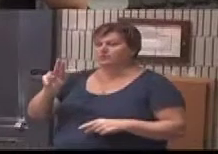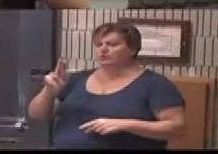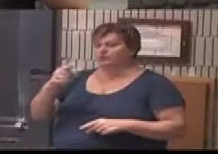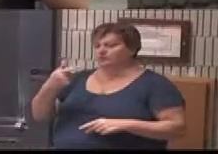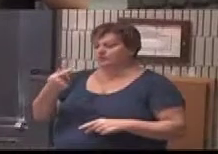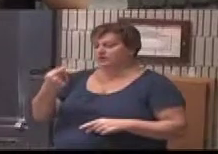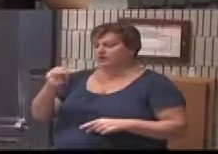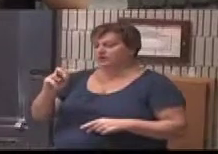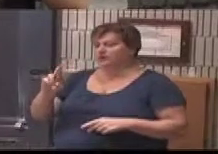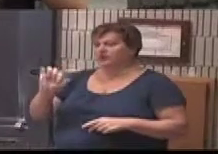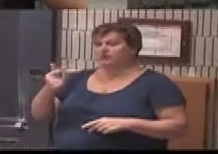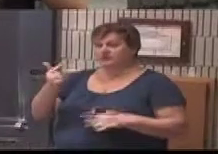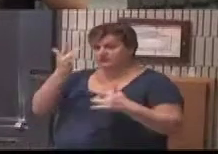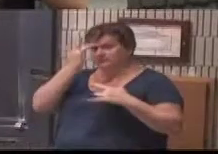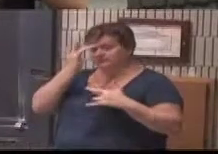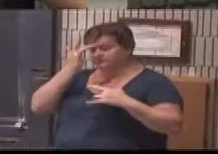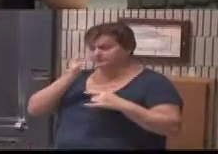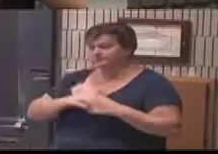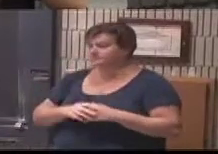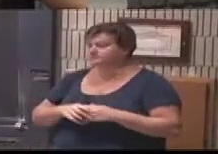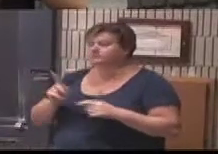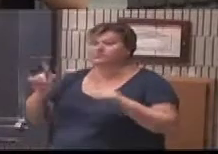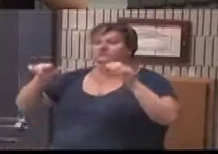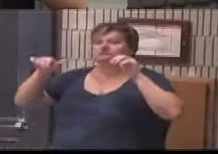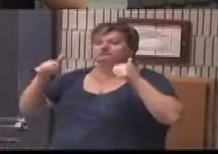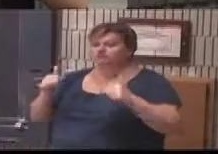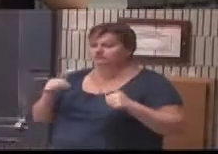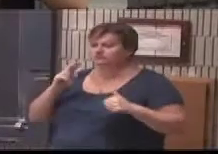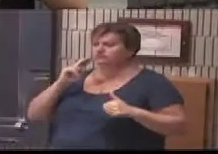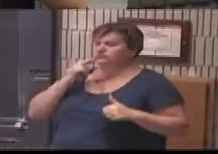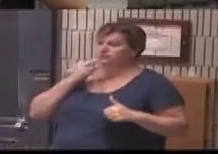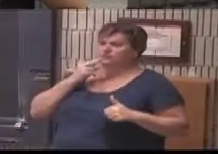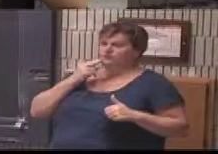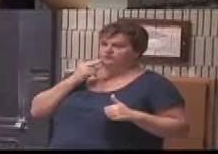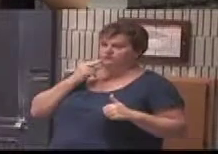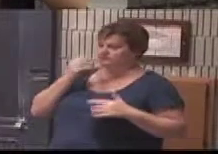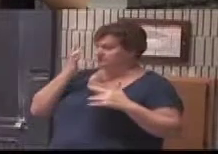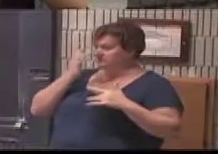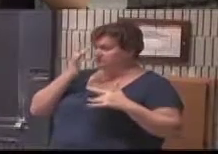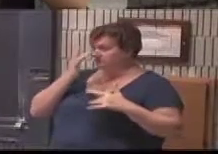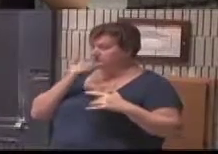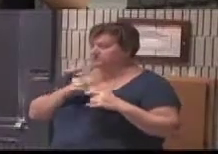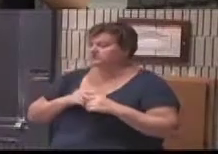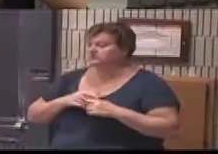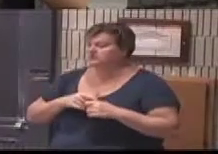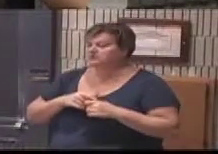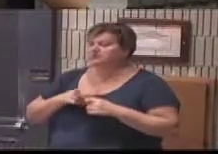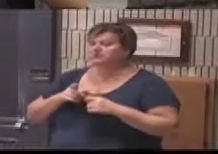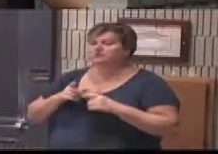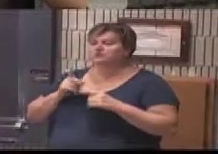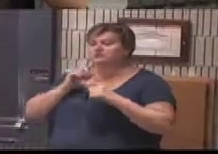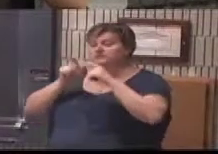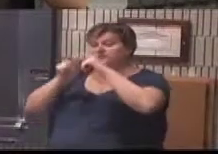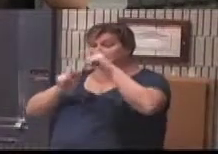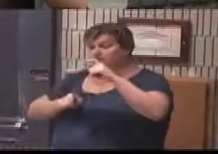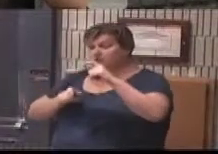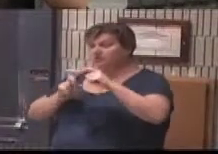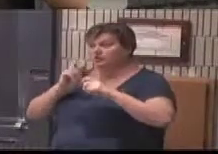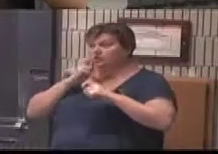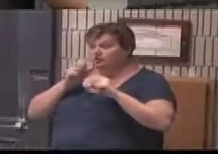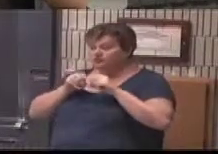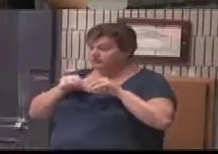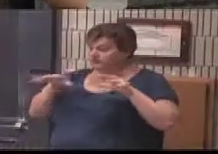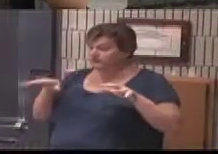progressive neurodegenerative disease that affects nerve cells in the brain and the spinal cord. The progressive degeneration of the